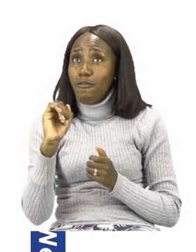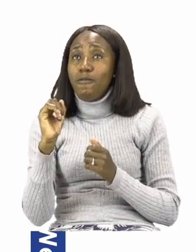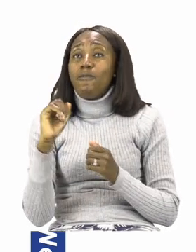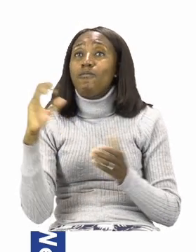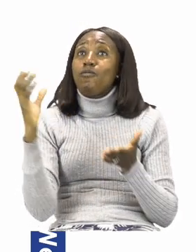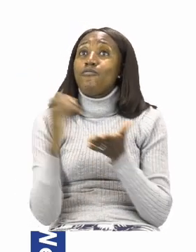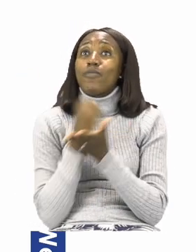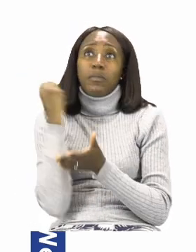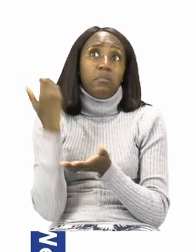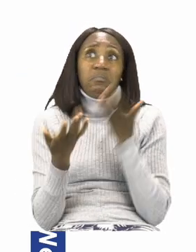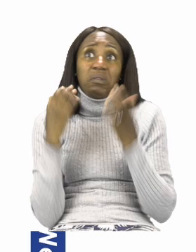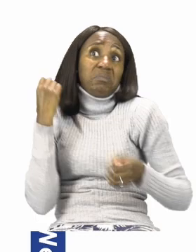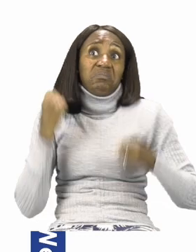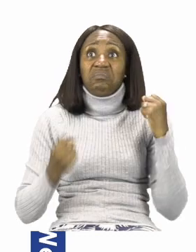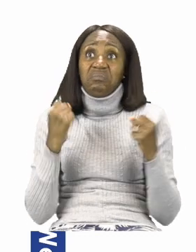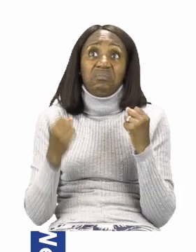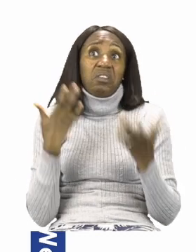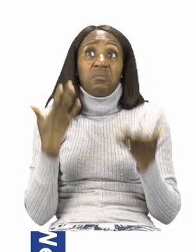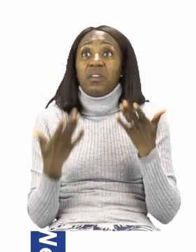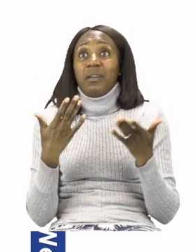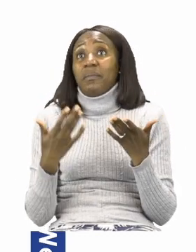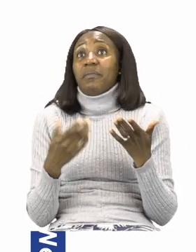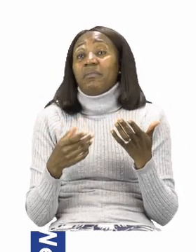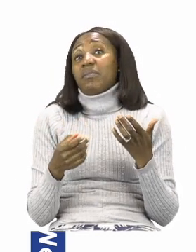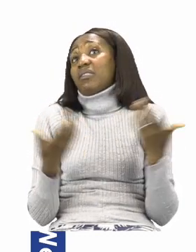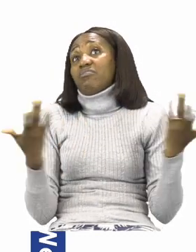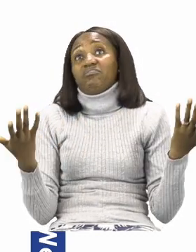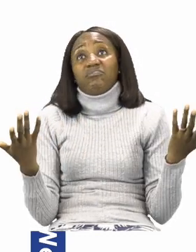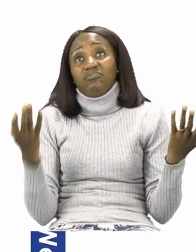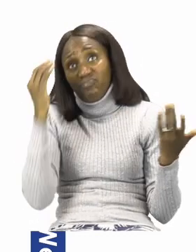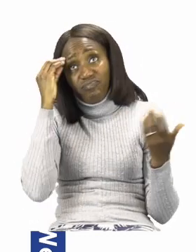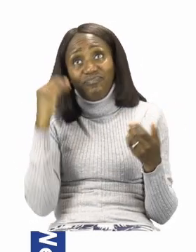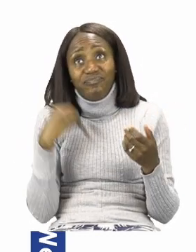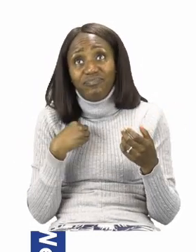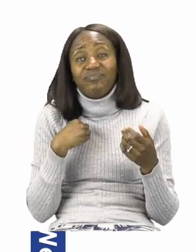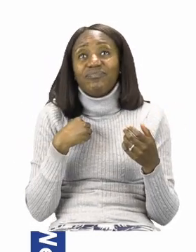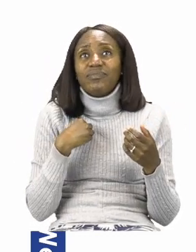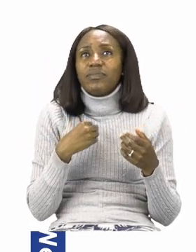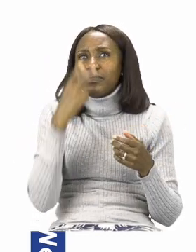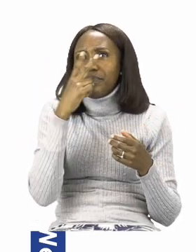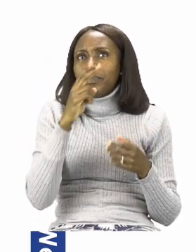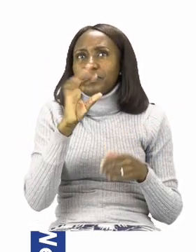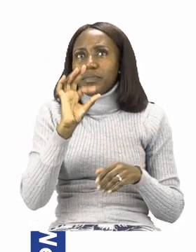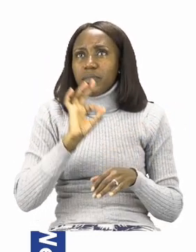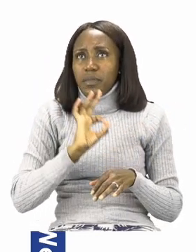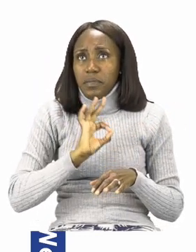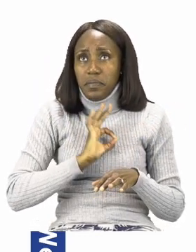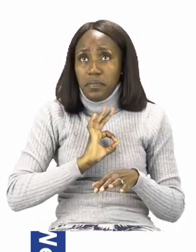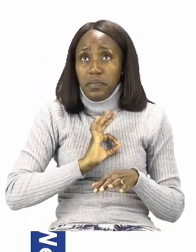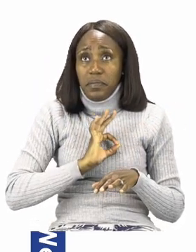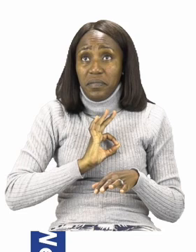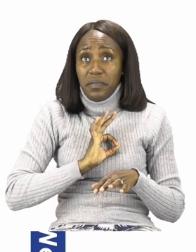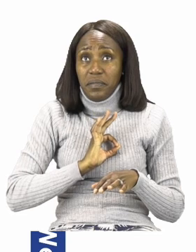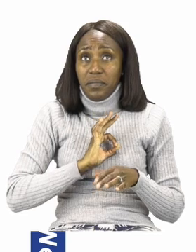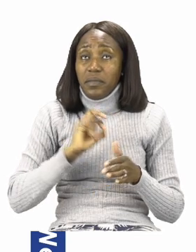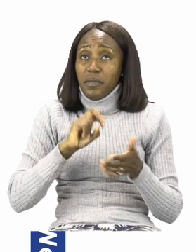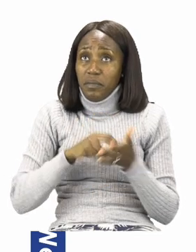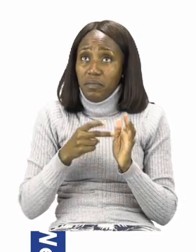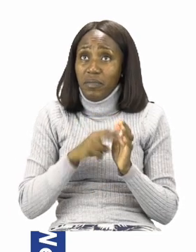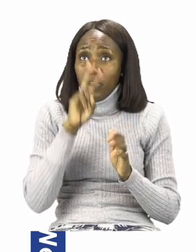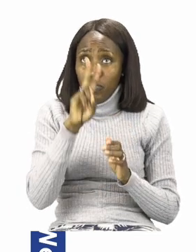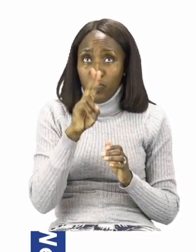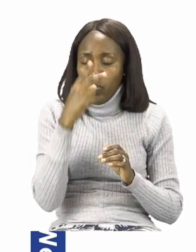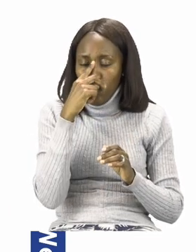says that each picture of the medal represents 2 medals.